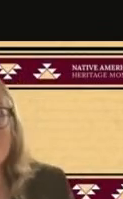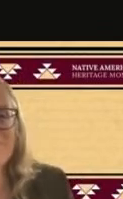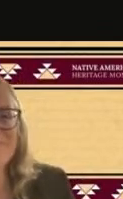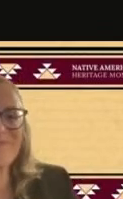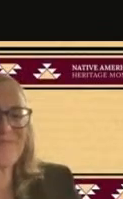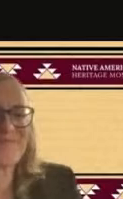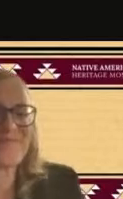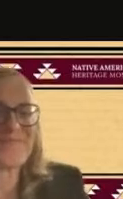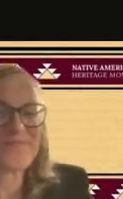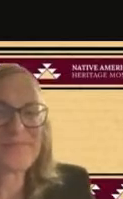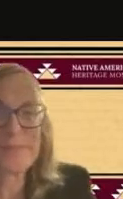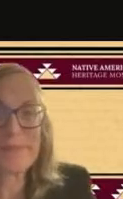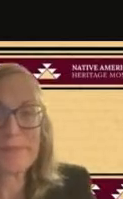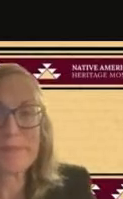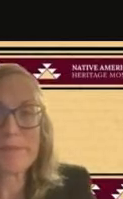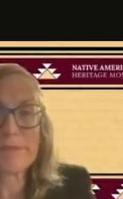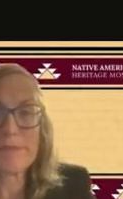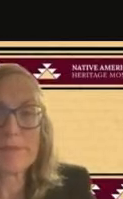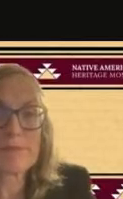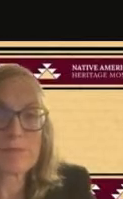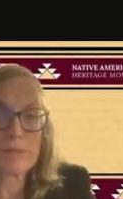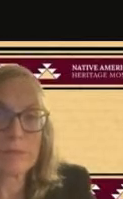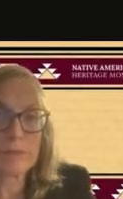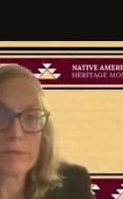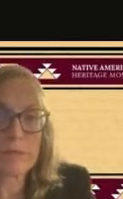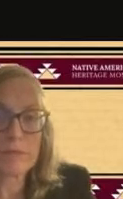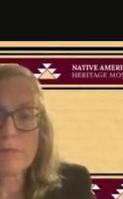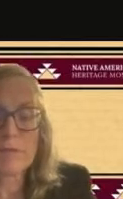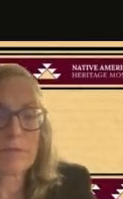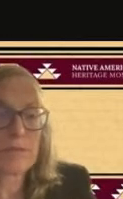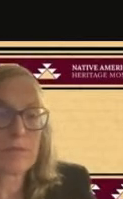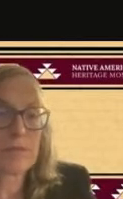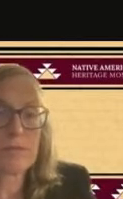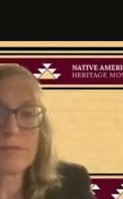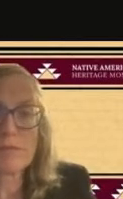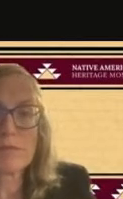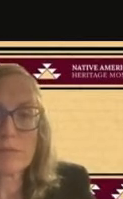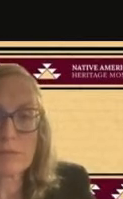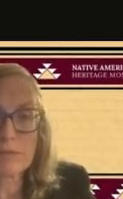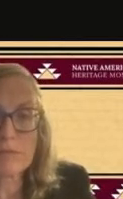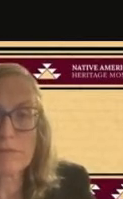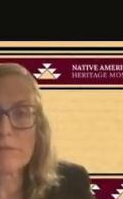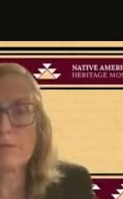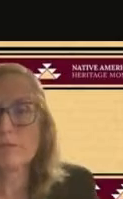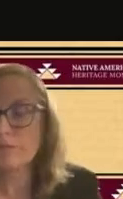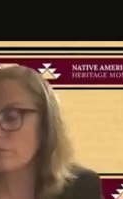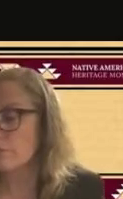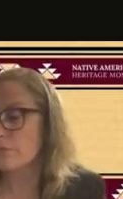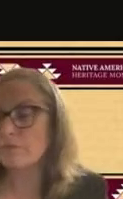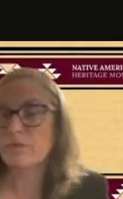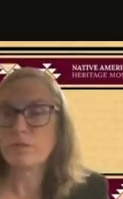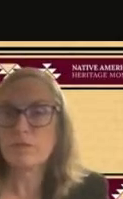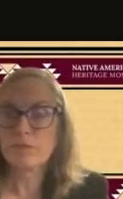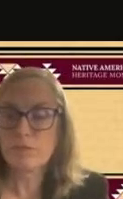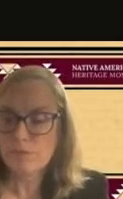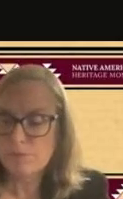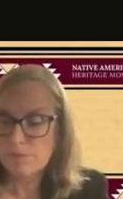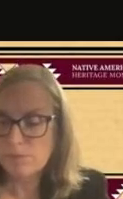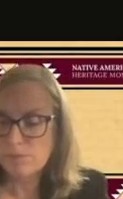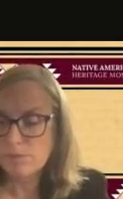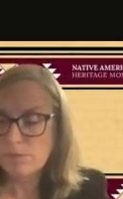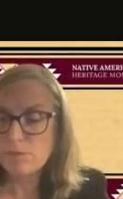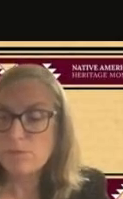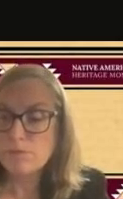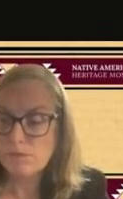superintendent. I will now turn it over to Hank Harris again for the next part of our meeting, which is a